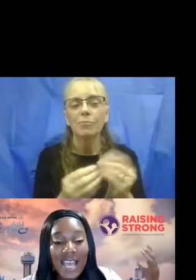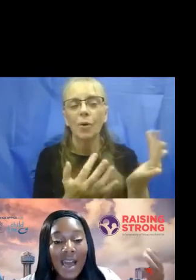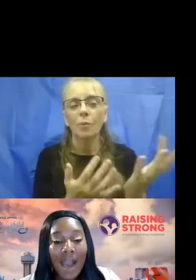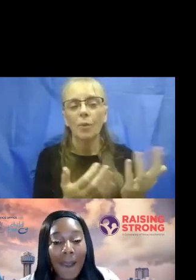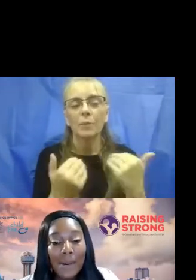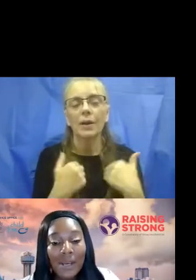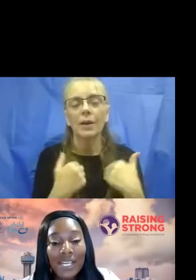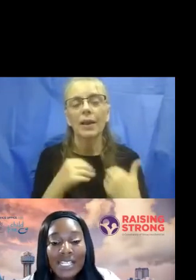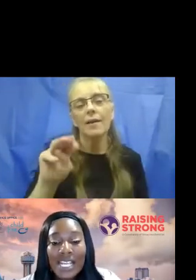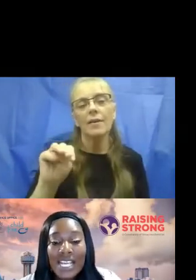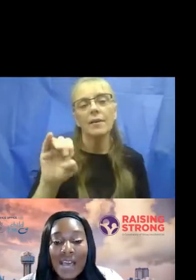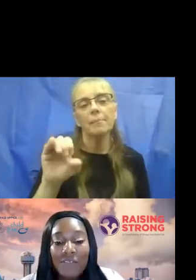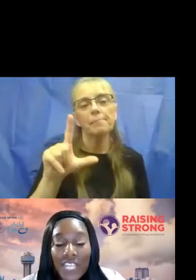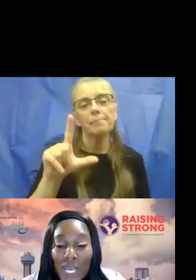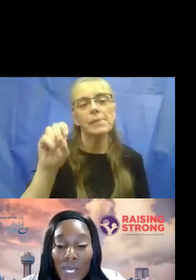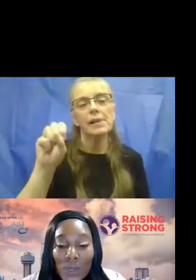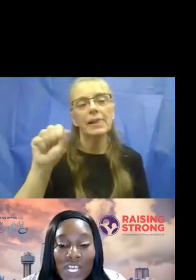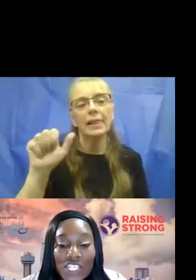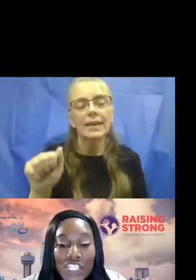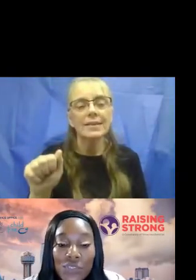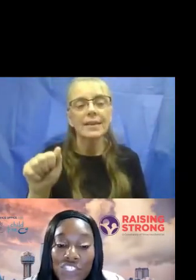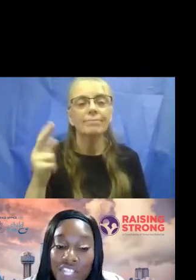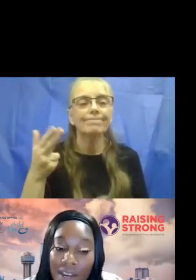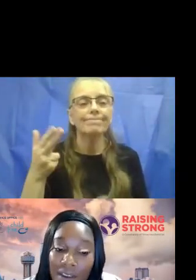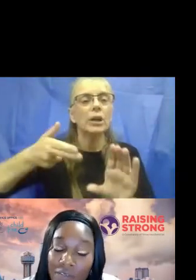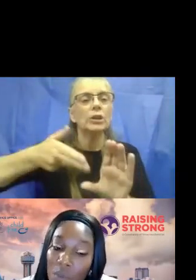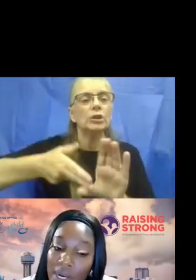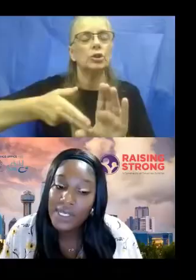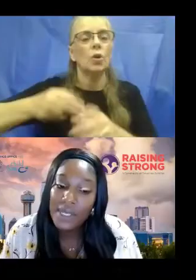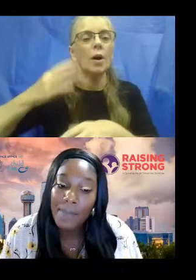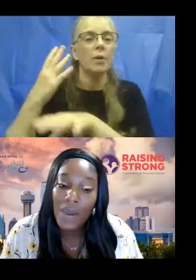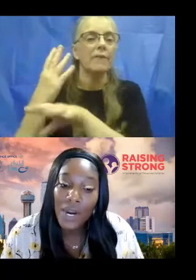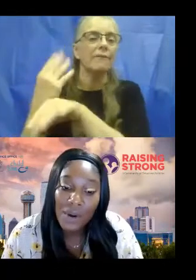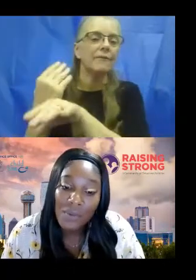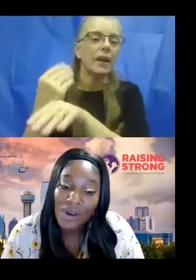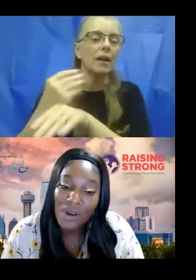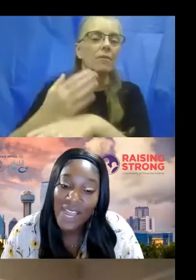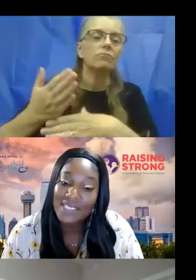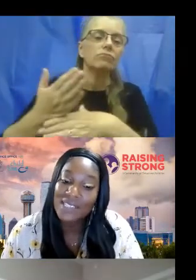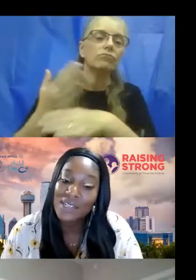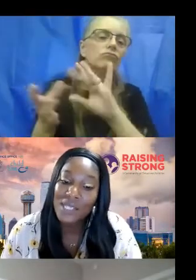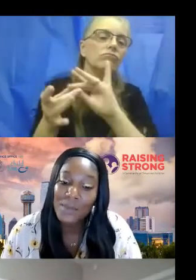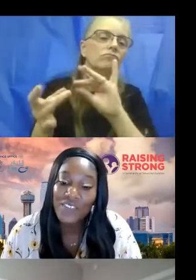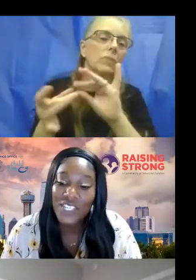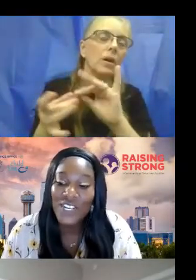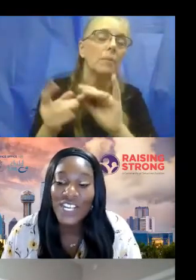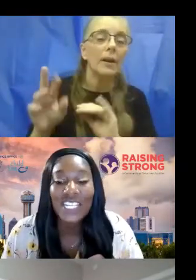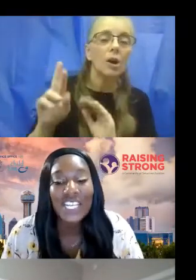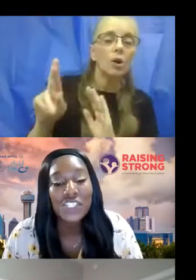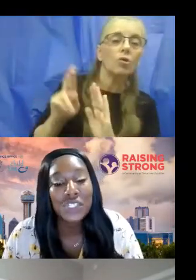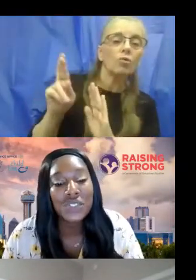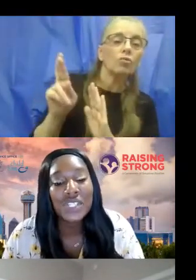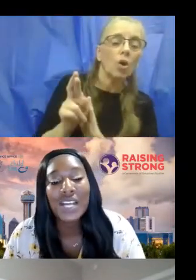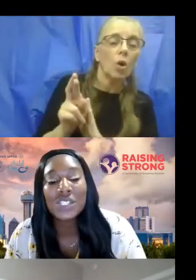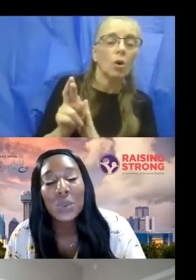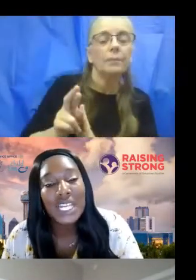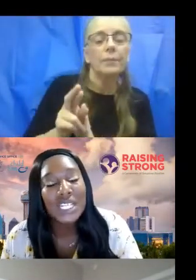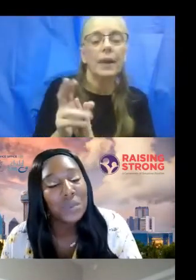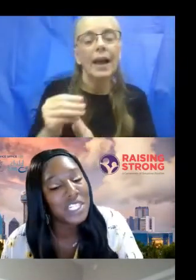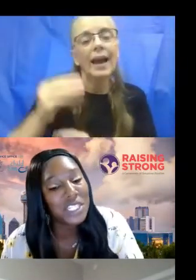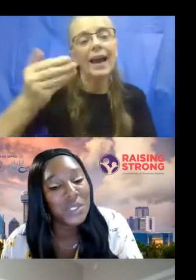Melissa hop on video. She will share a few words about her role as a nurse home visitor and introduce